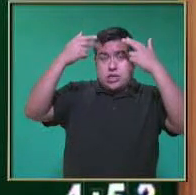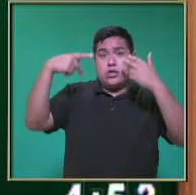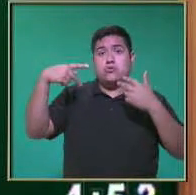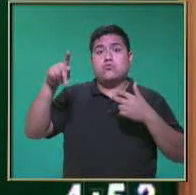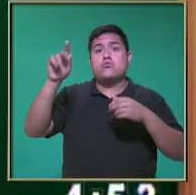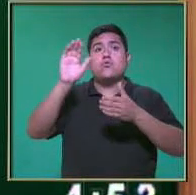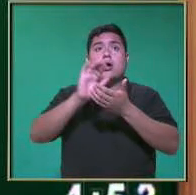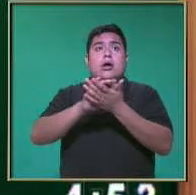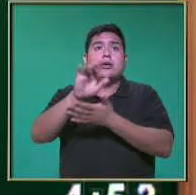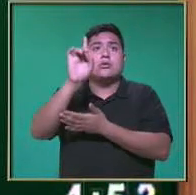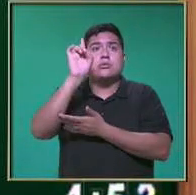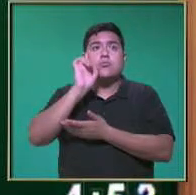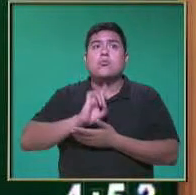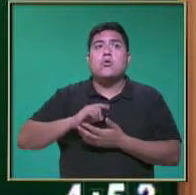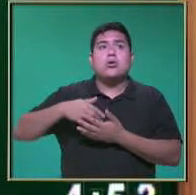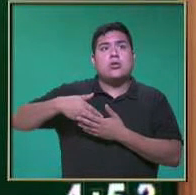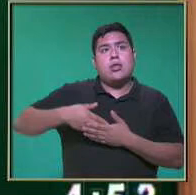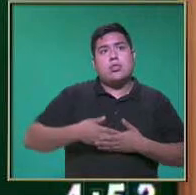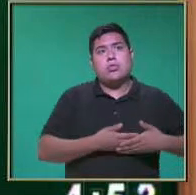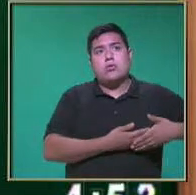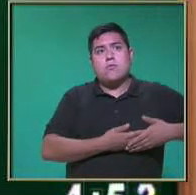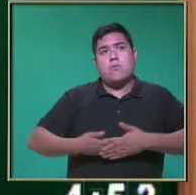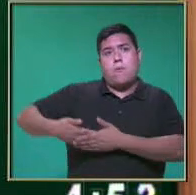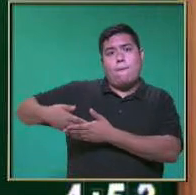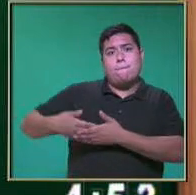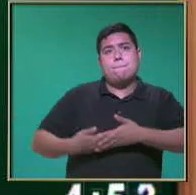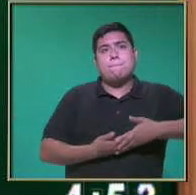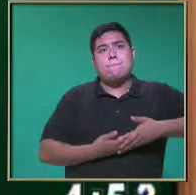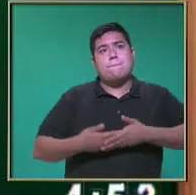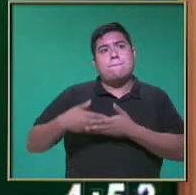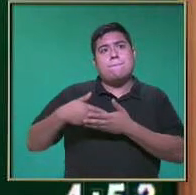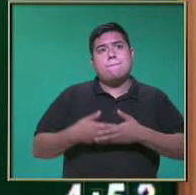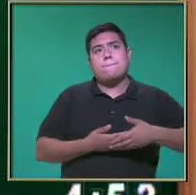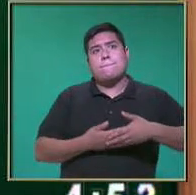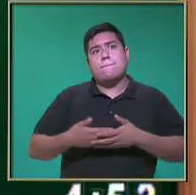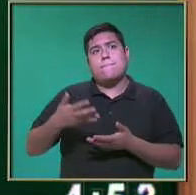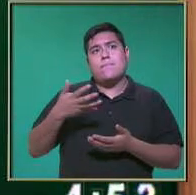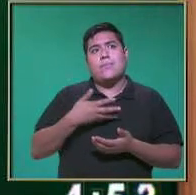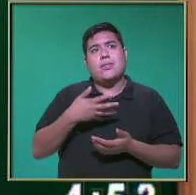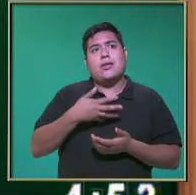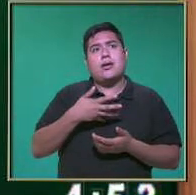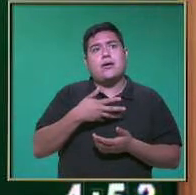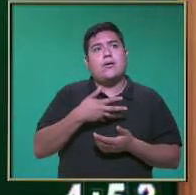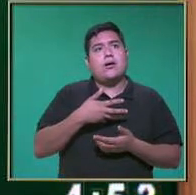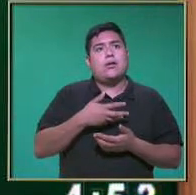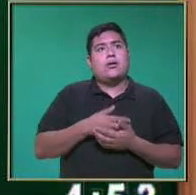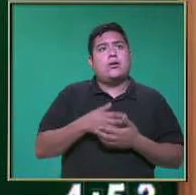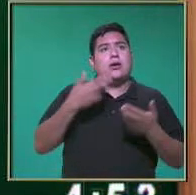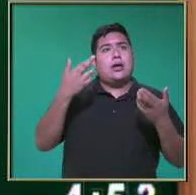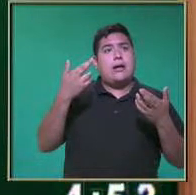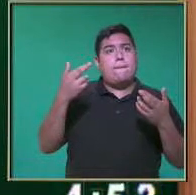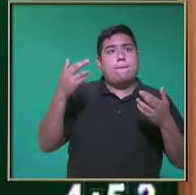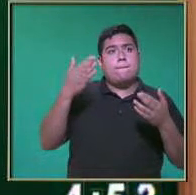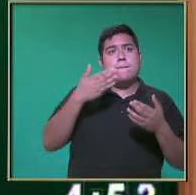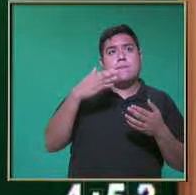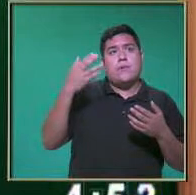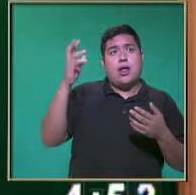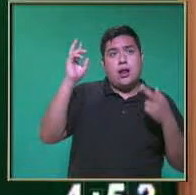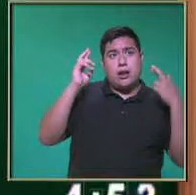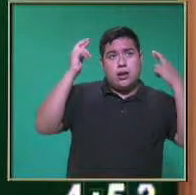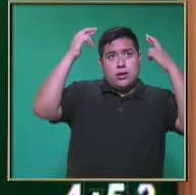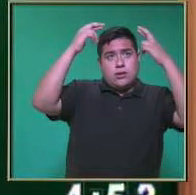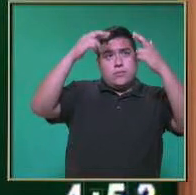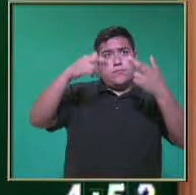Arthur was born, Merlin took him out of the castle and asked Lord Ector and his wife to keep him in their family and